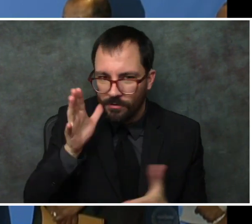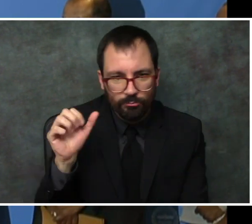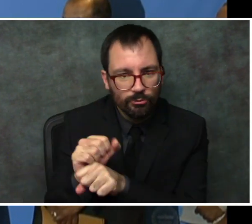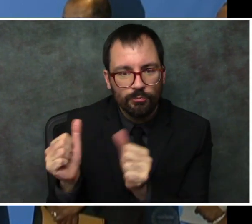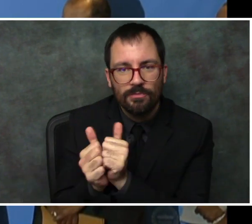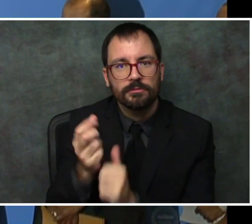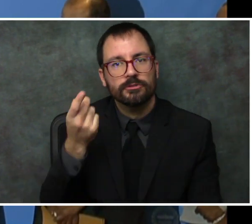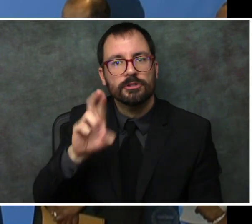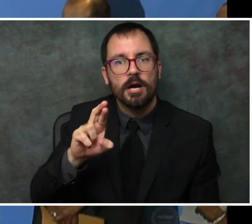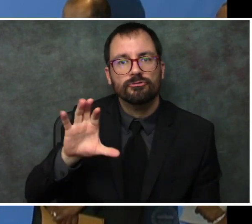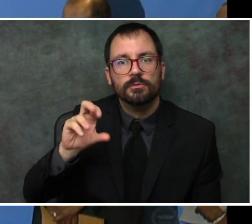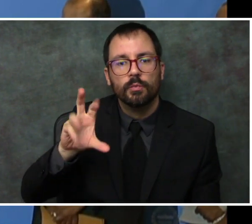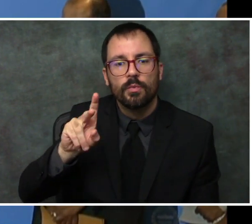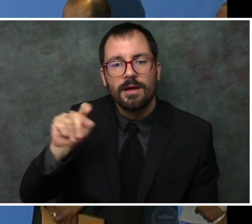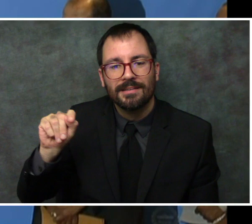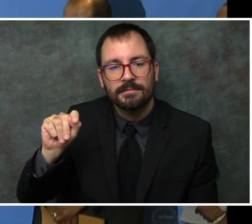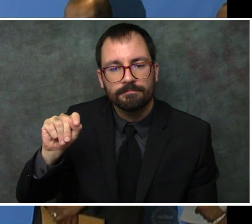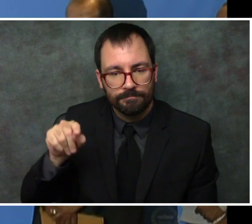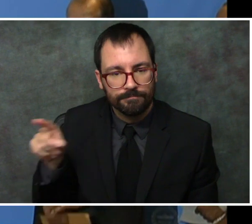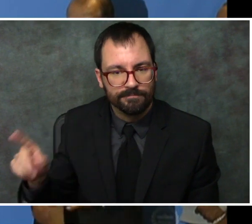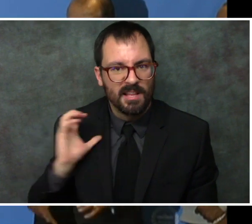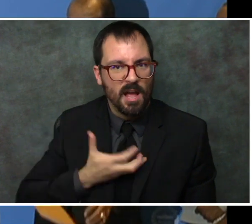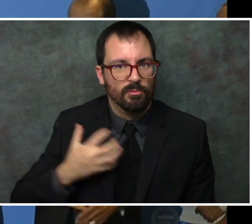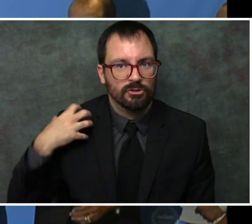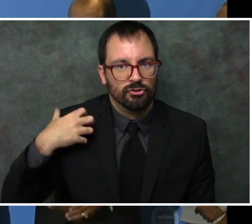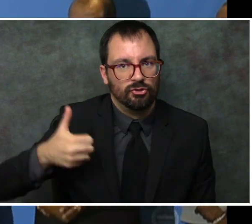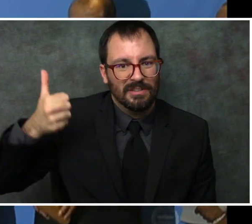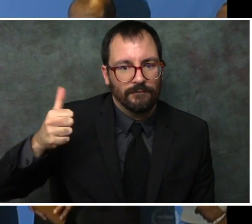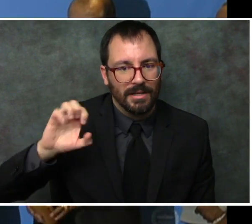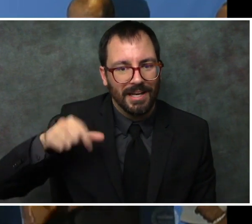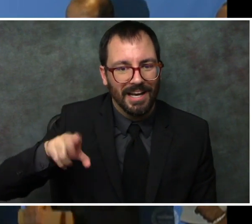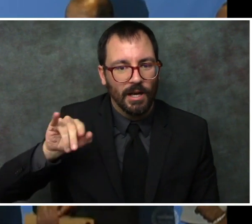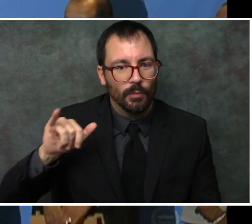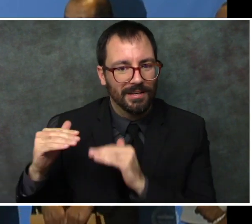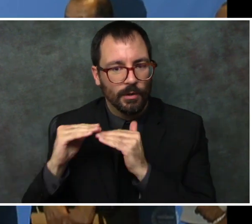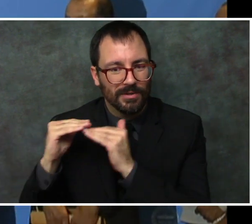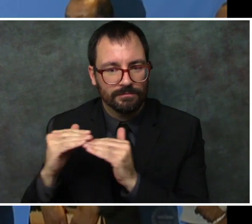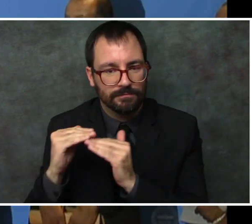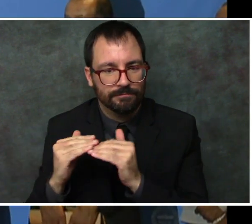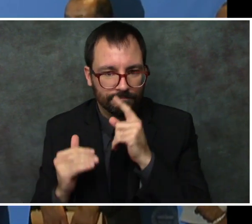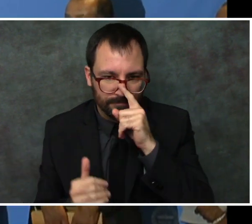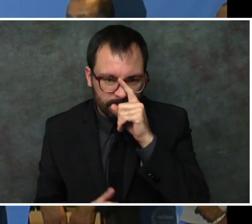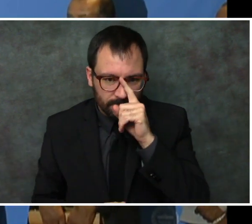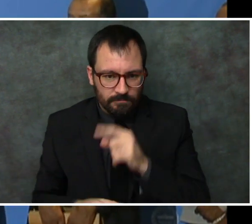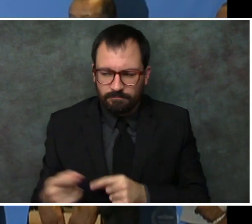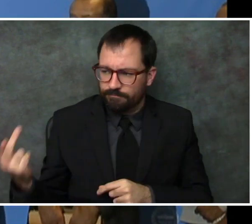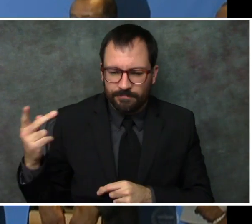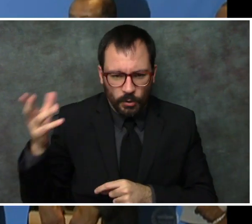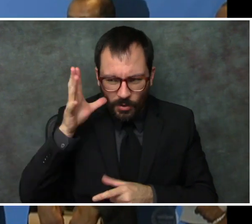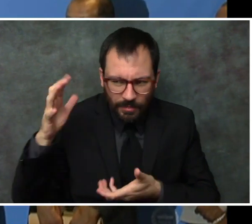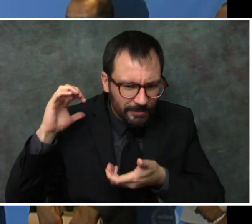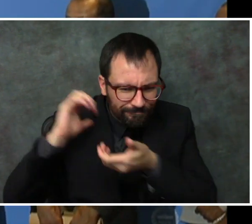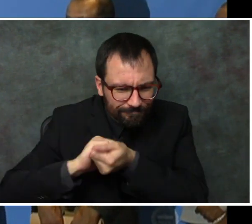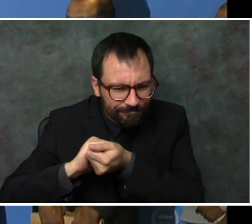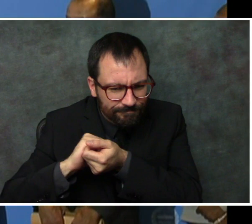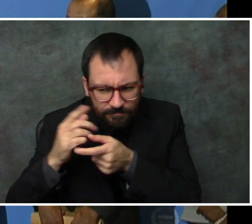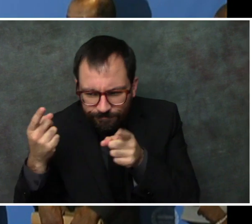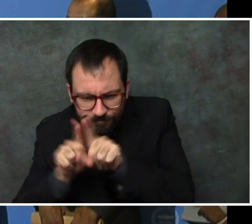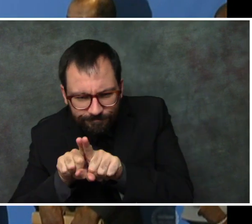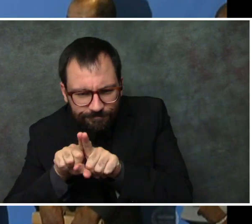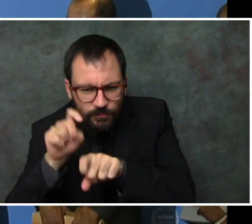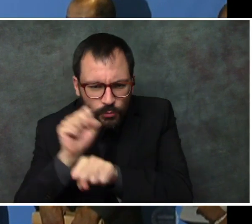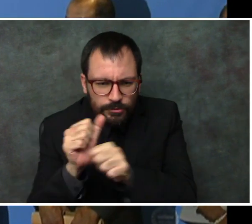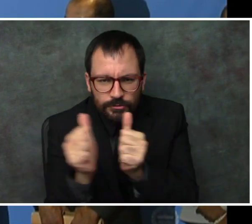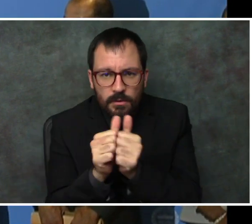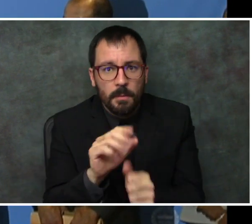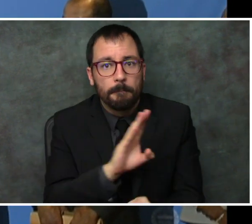to work with Dr. Crockett, our Chief of Equity. The good doctor will be working hand in hand with the